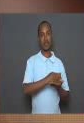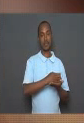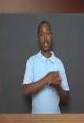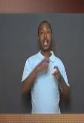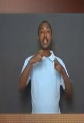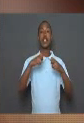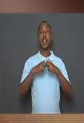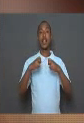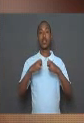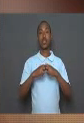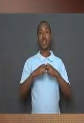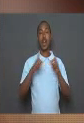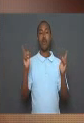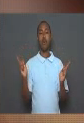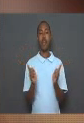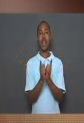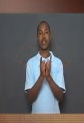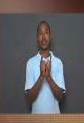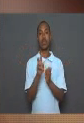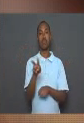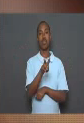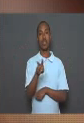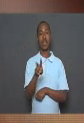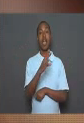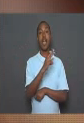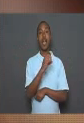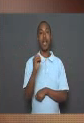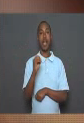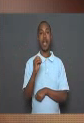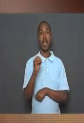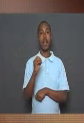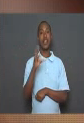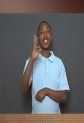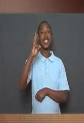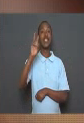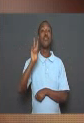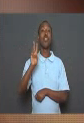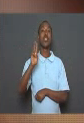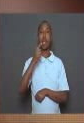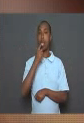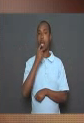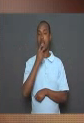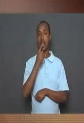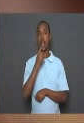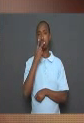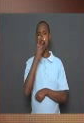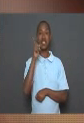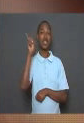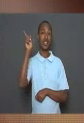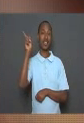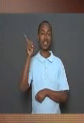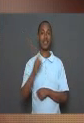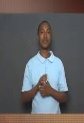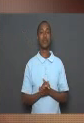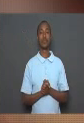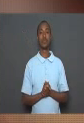The electrodes are connected to a bulb and a 6-volt battery, as you can see in